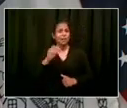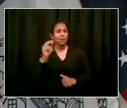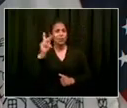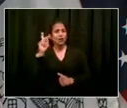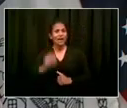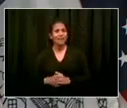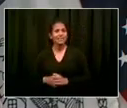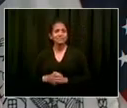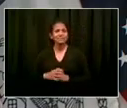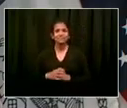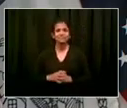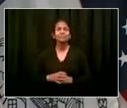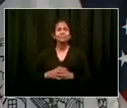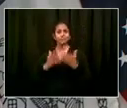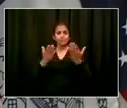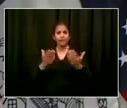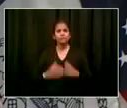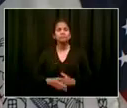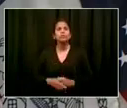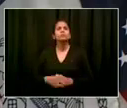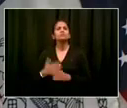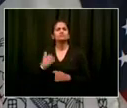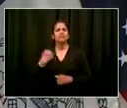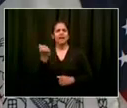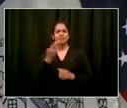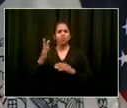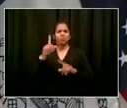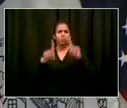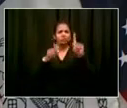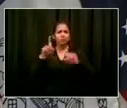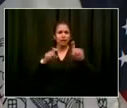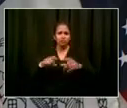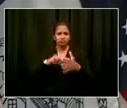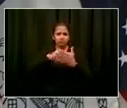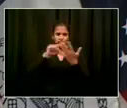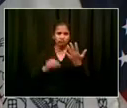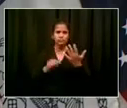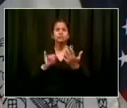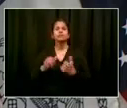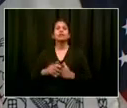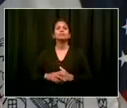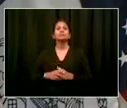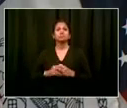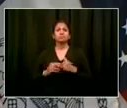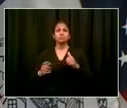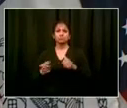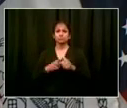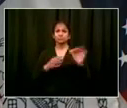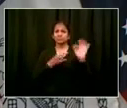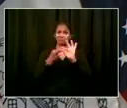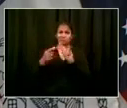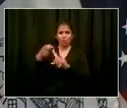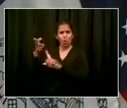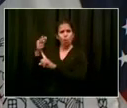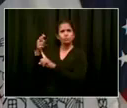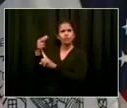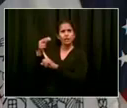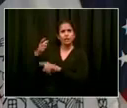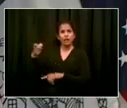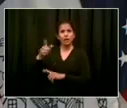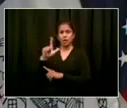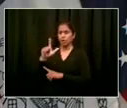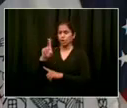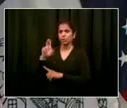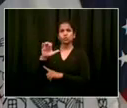So a couple of things. The first question I had goes back to the Lucerne, and you suggested it's part